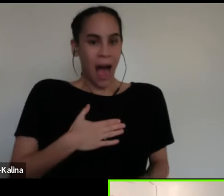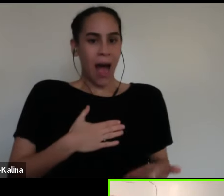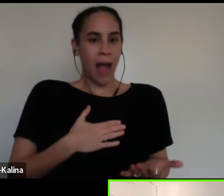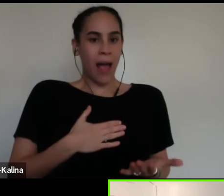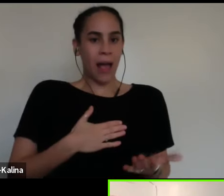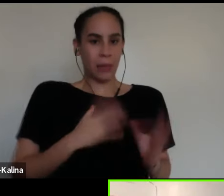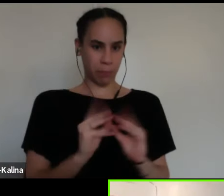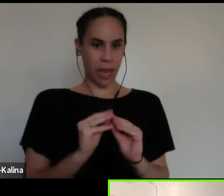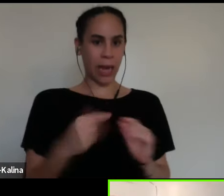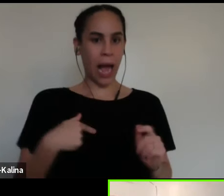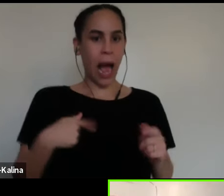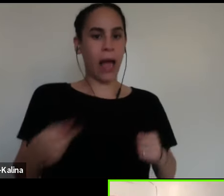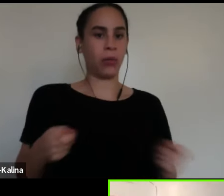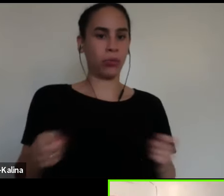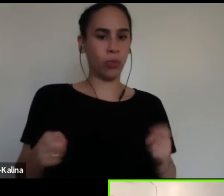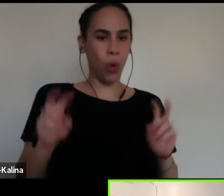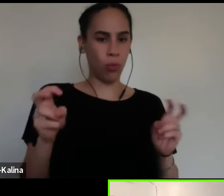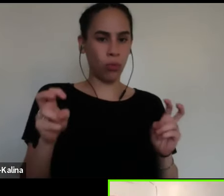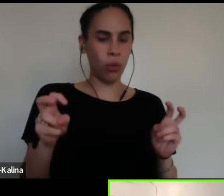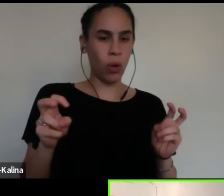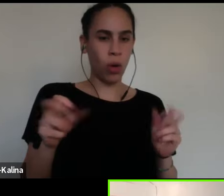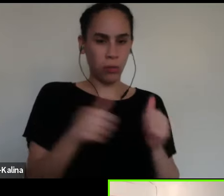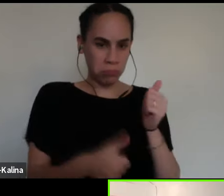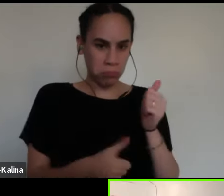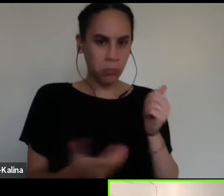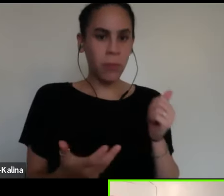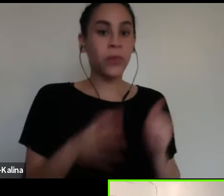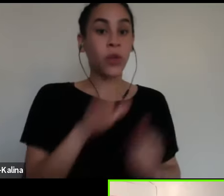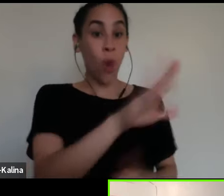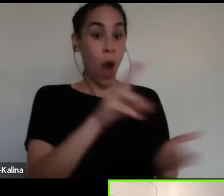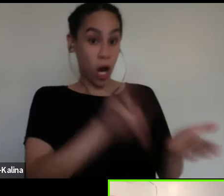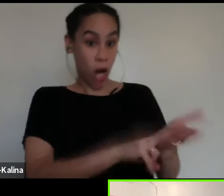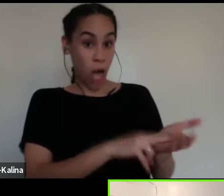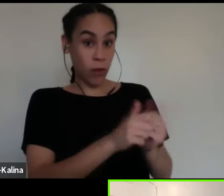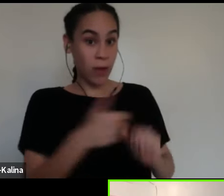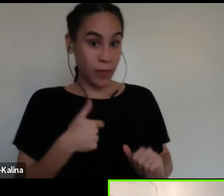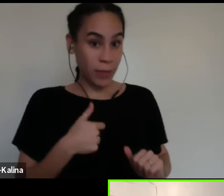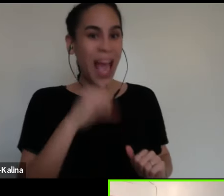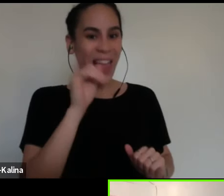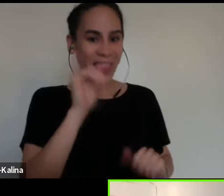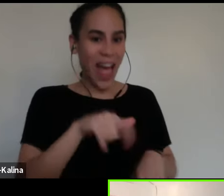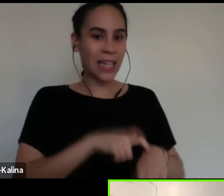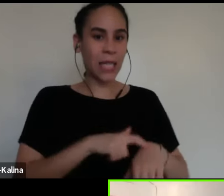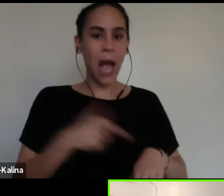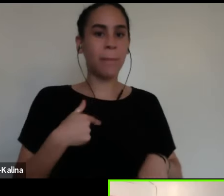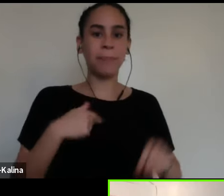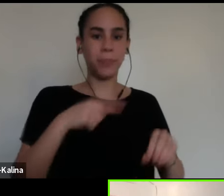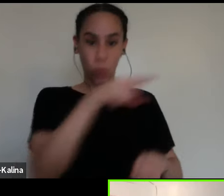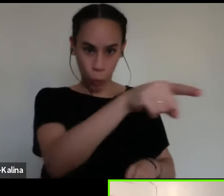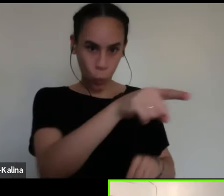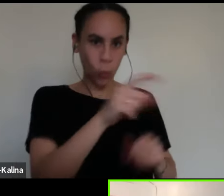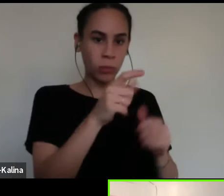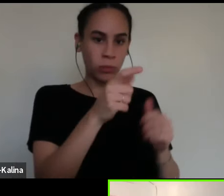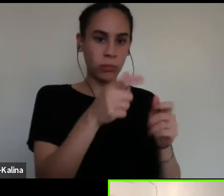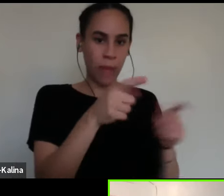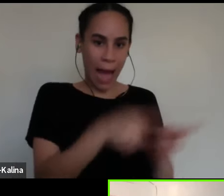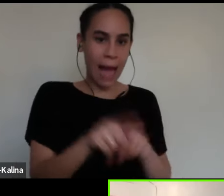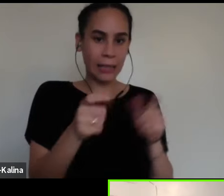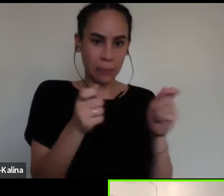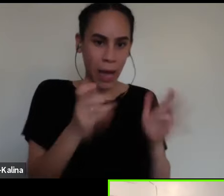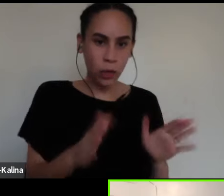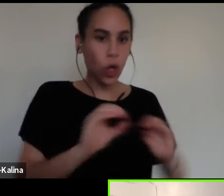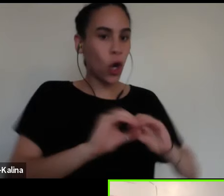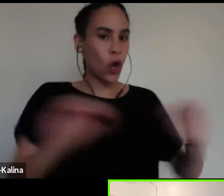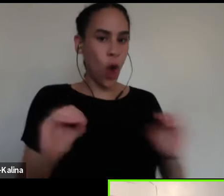And your sort of contract with me is that that's uninterrupted time. And it sounds really,